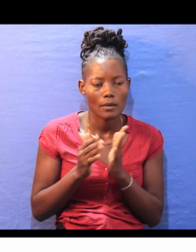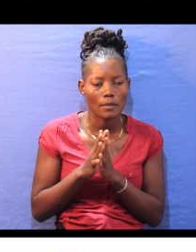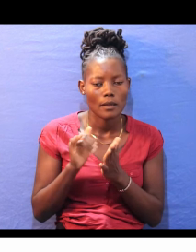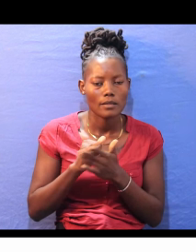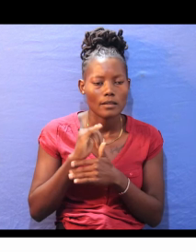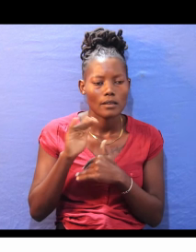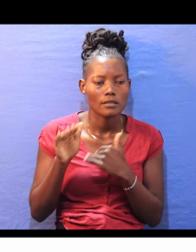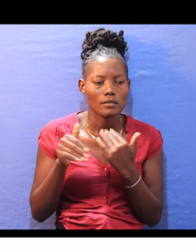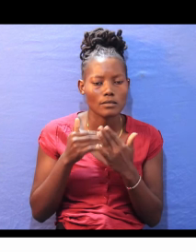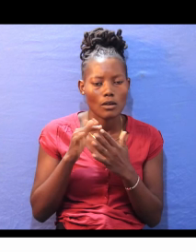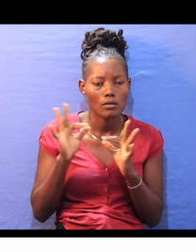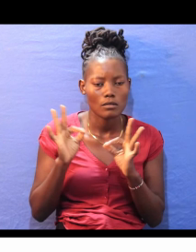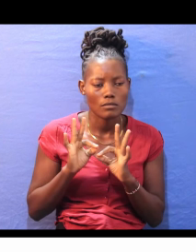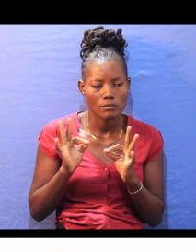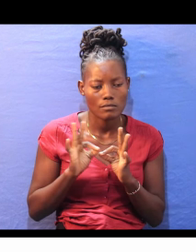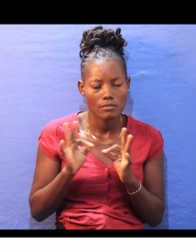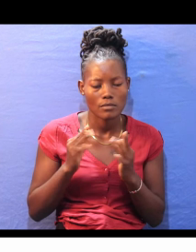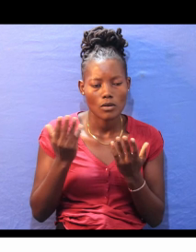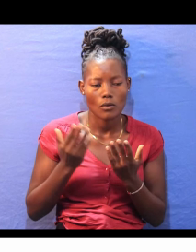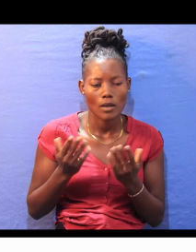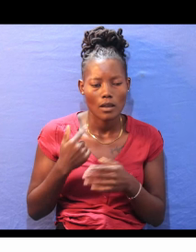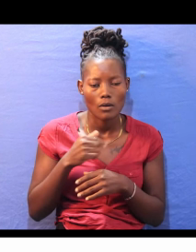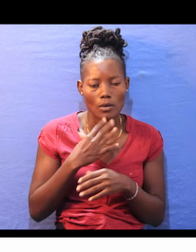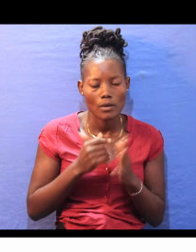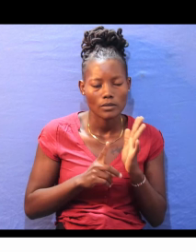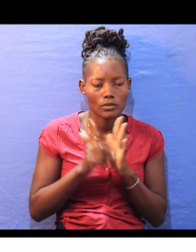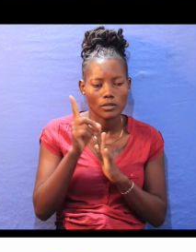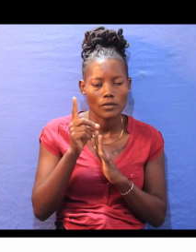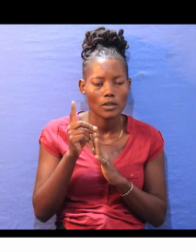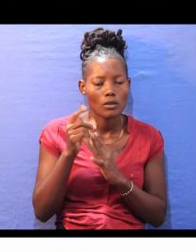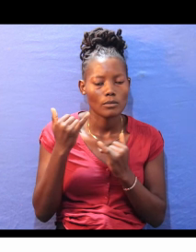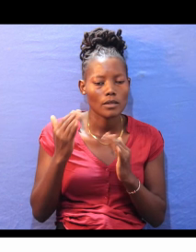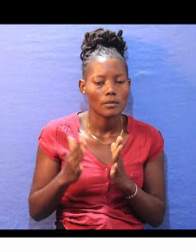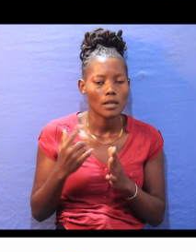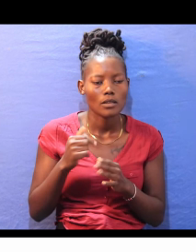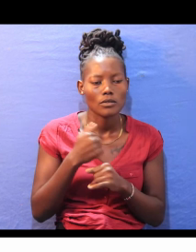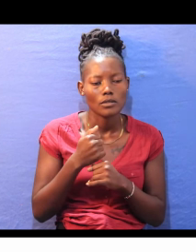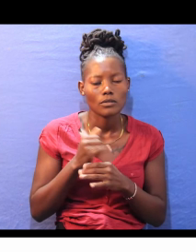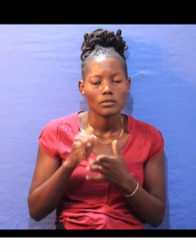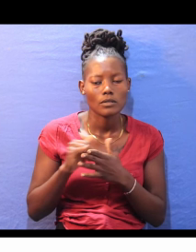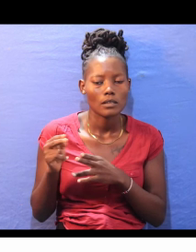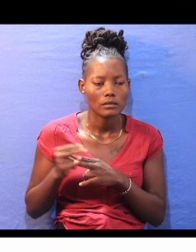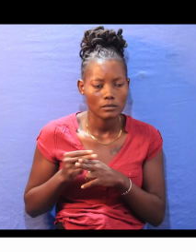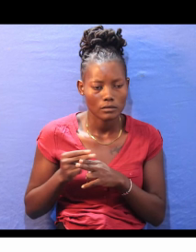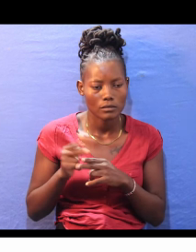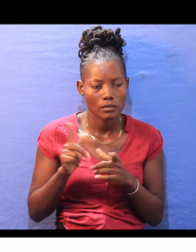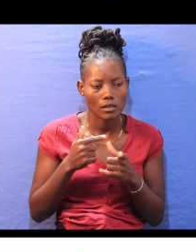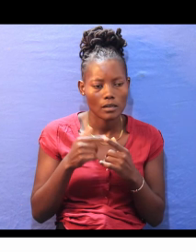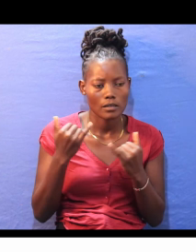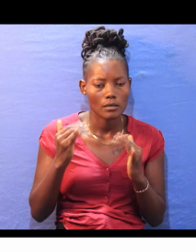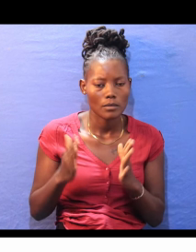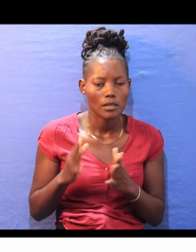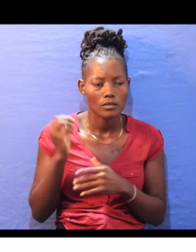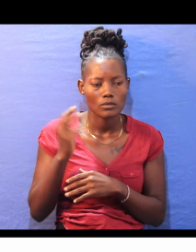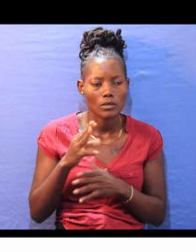that's awesome. And that's ultimately where we want to develop athletes. But if we do that too soon, our athletes will be more likely to